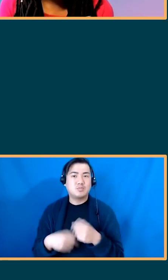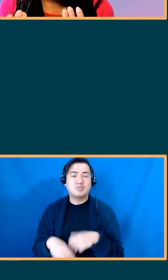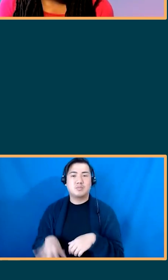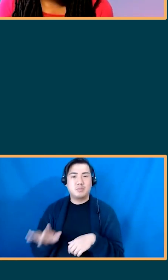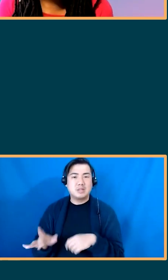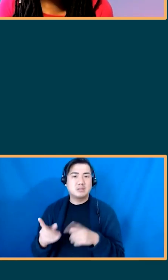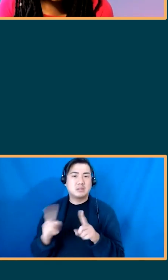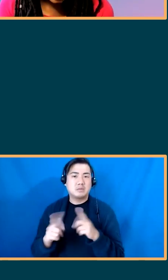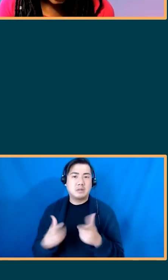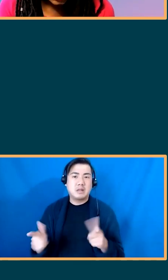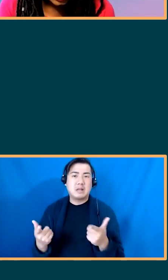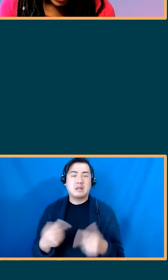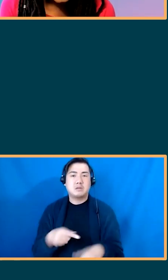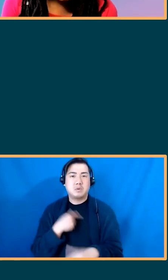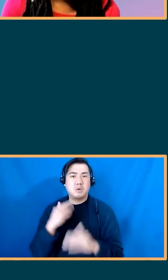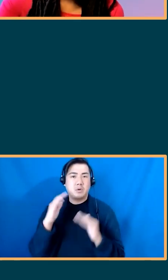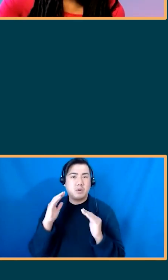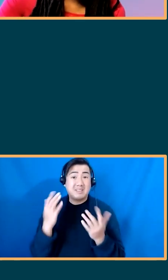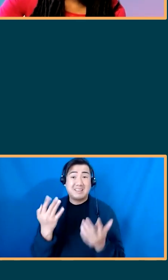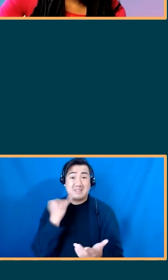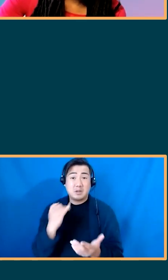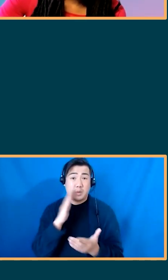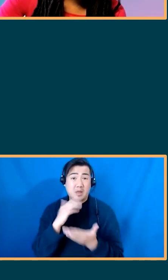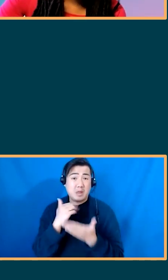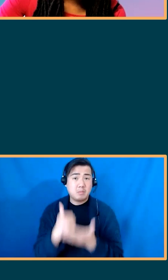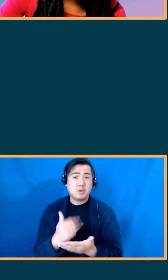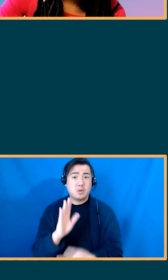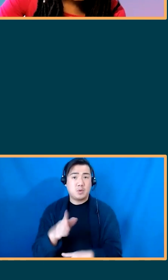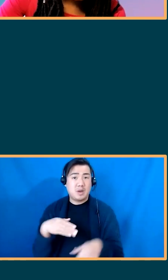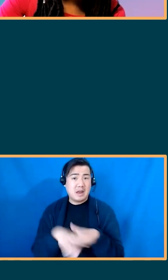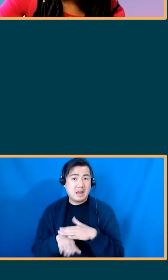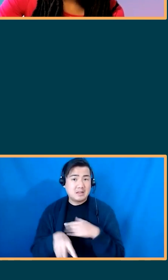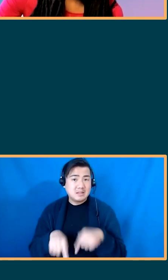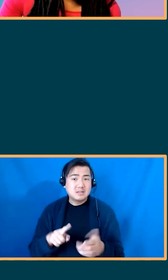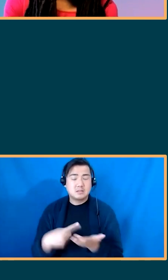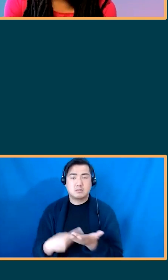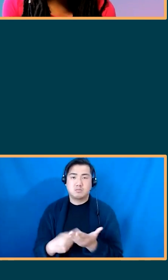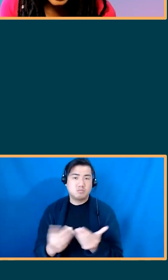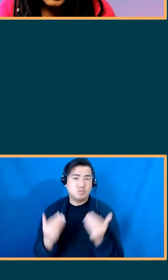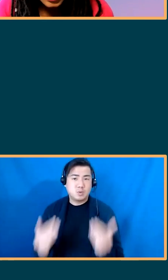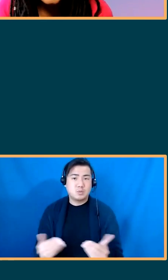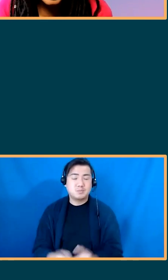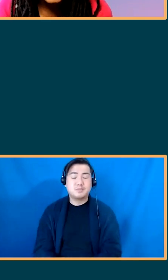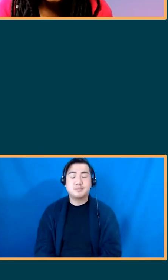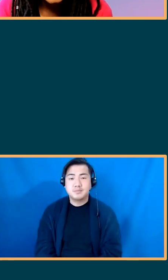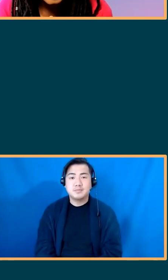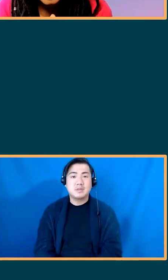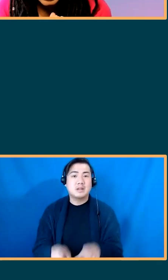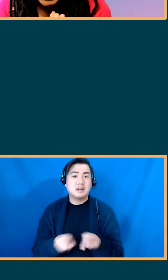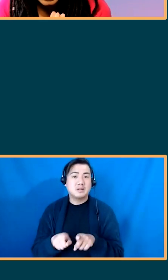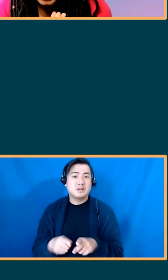with if that would improve your access today to our conversation. We also have our